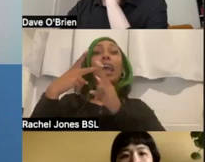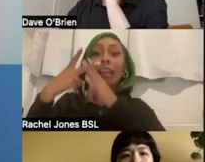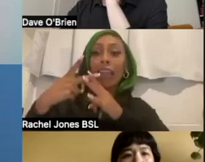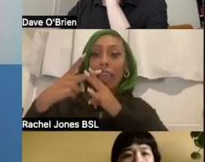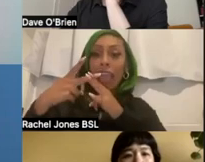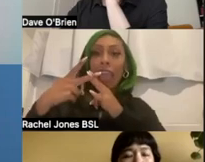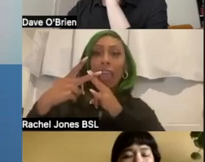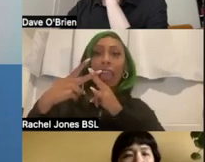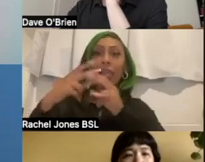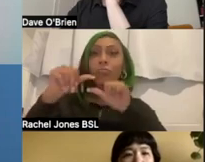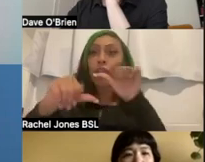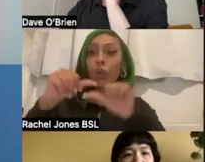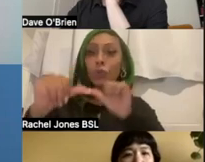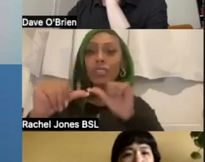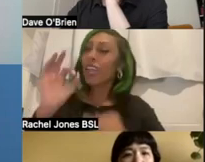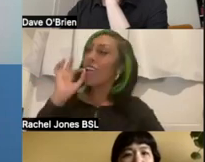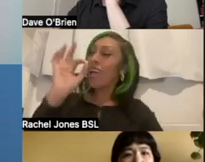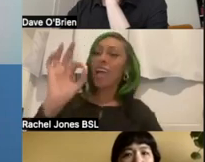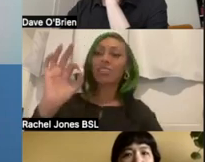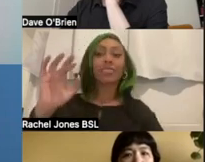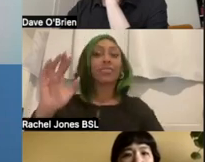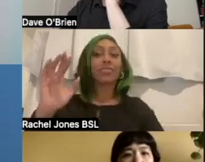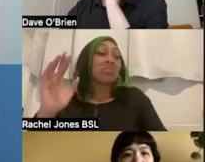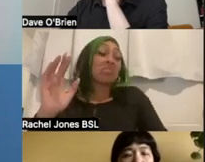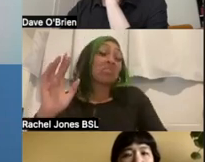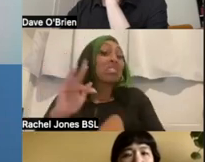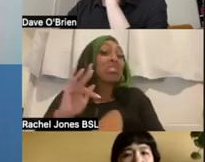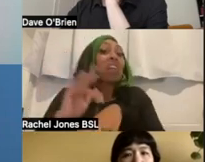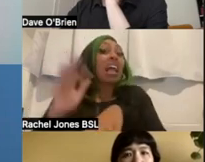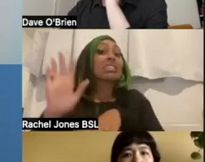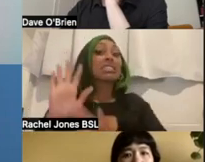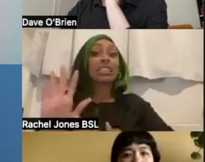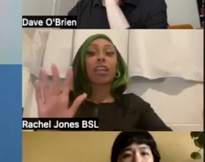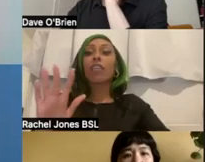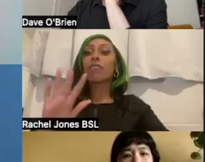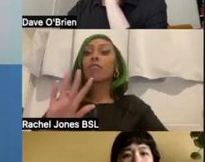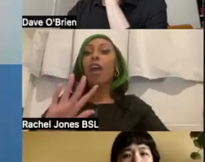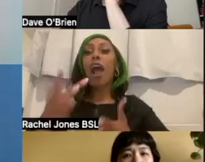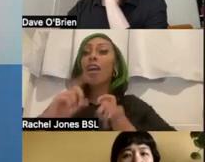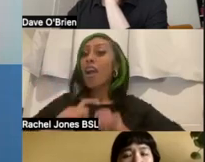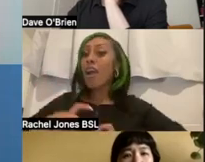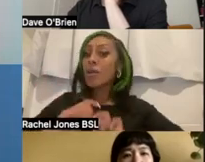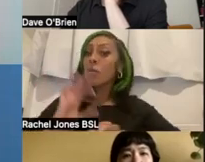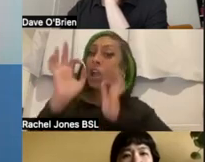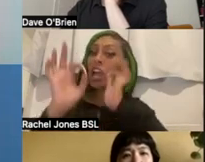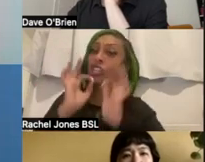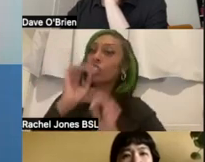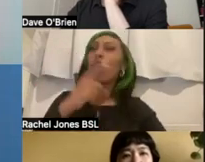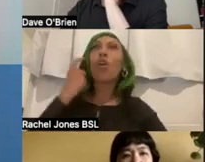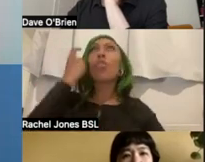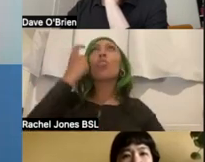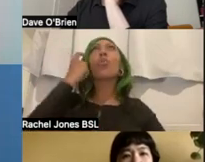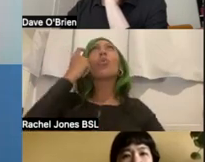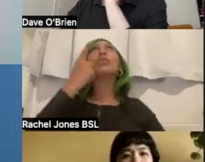uncomfortable questions, and these should be thought of really carefully. And always thinking